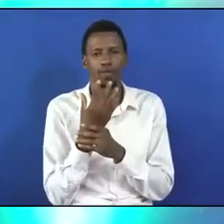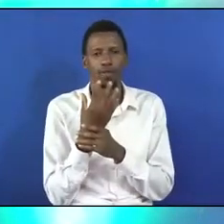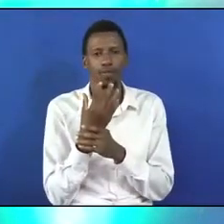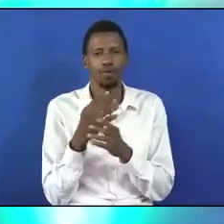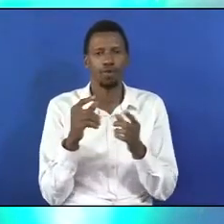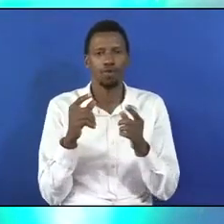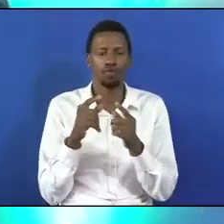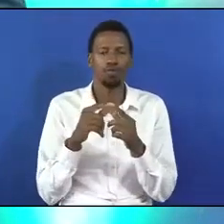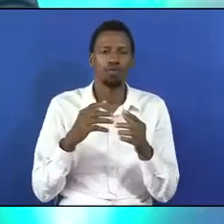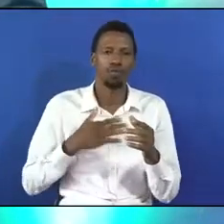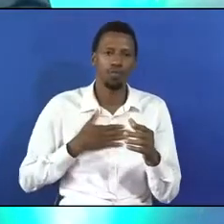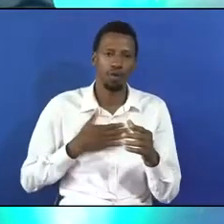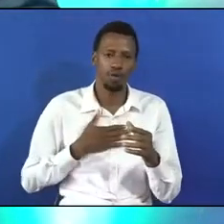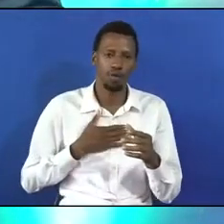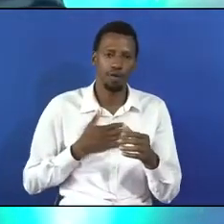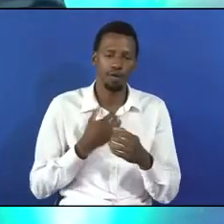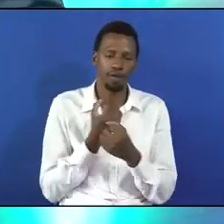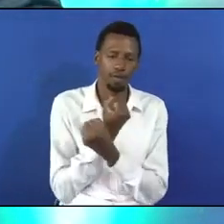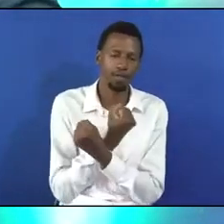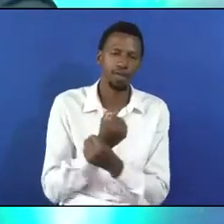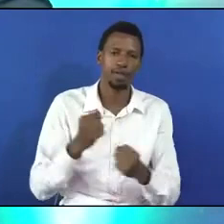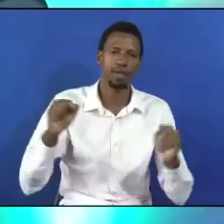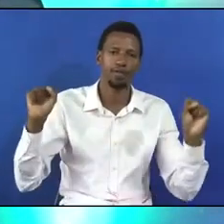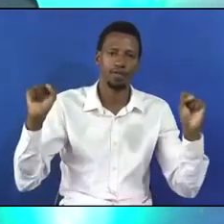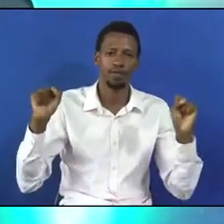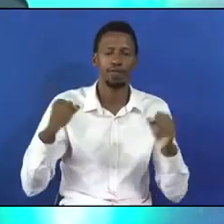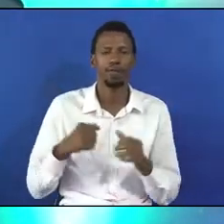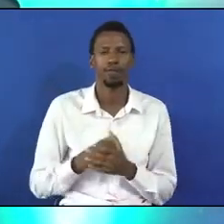to our salvation.